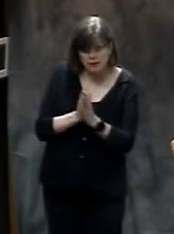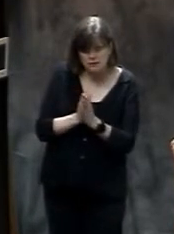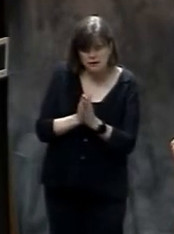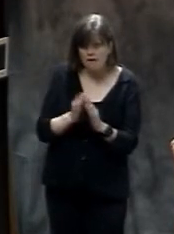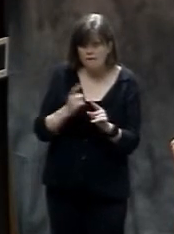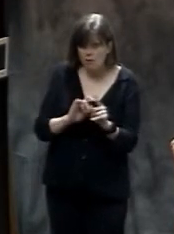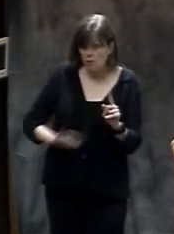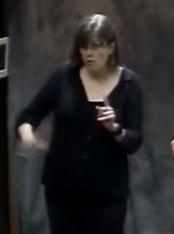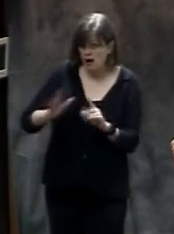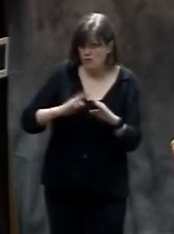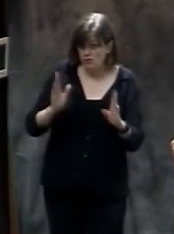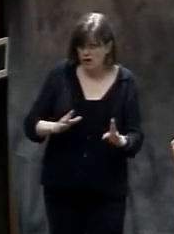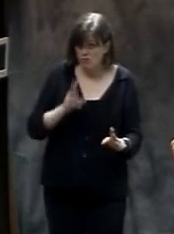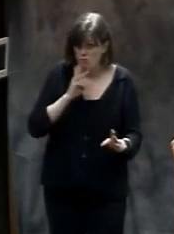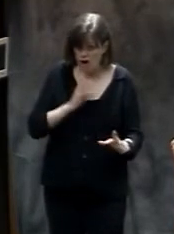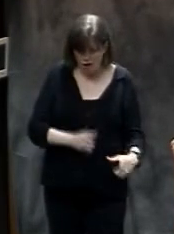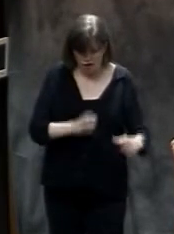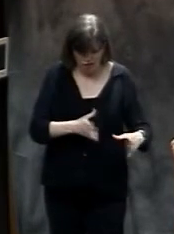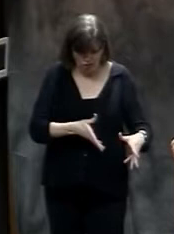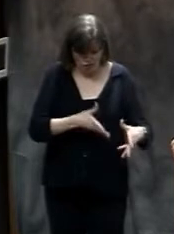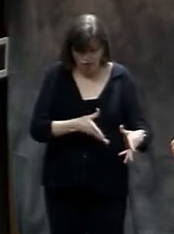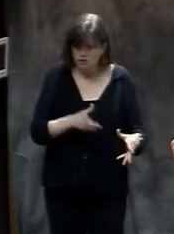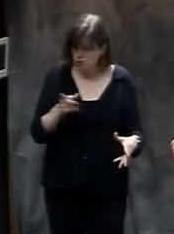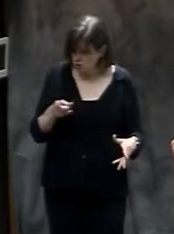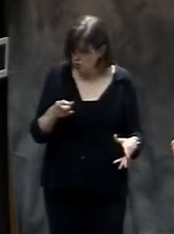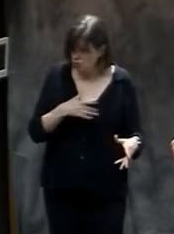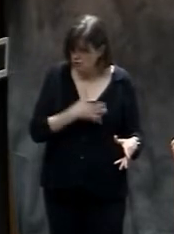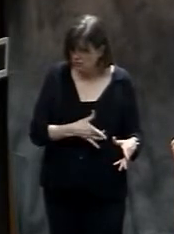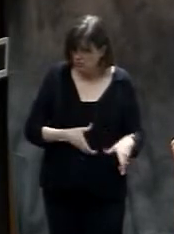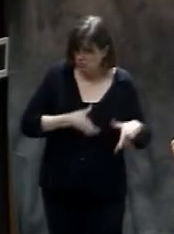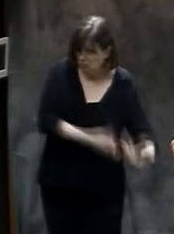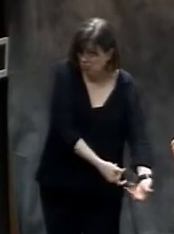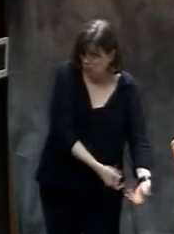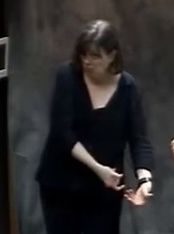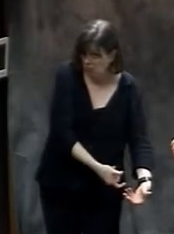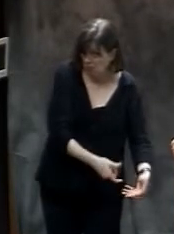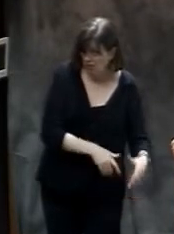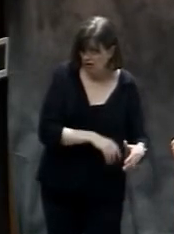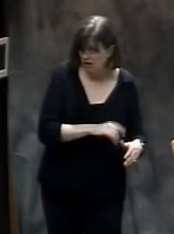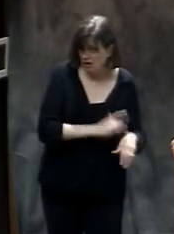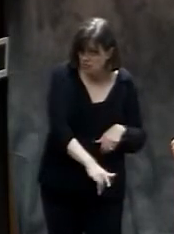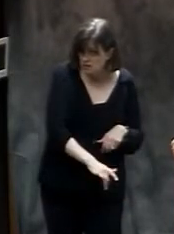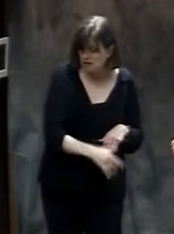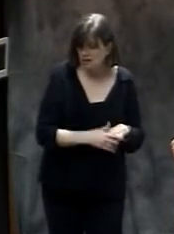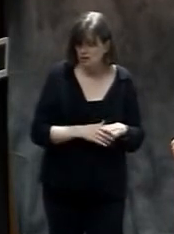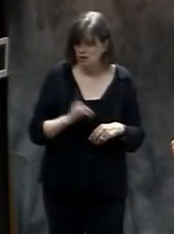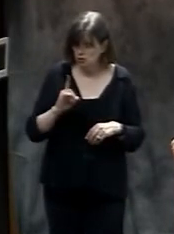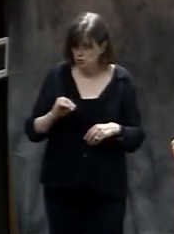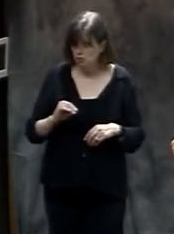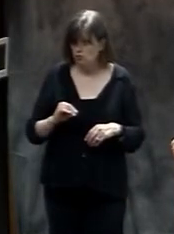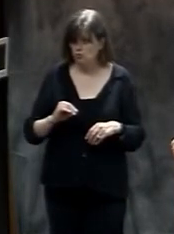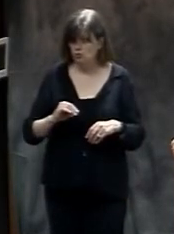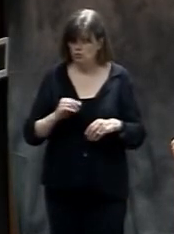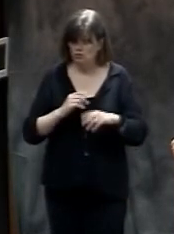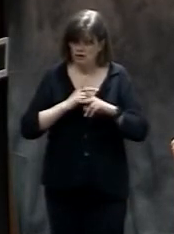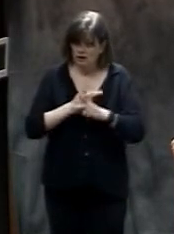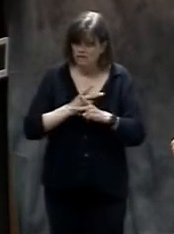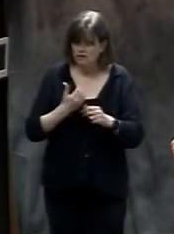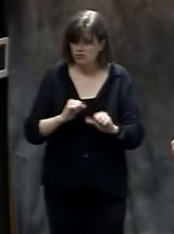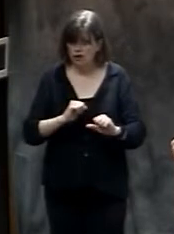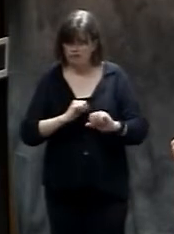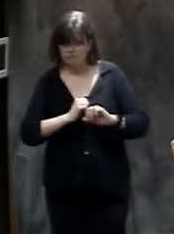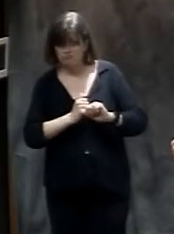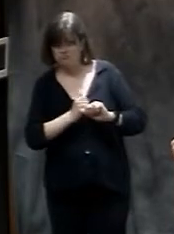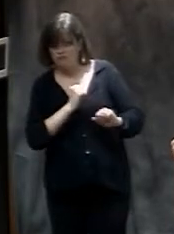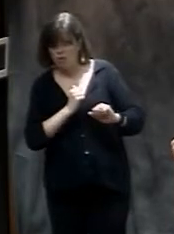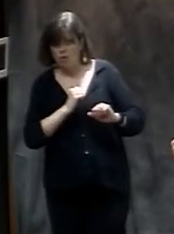around your house? Do you take precautions against mosquitoes breeding in your backyard? Oh yes, we do. So we actually go out and look.